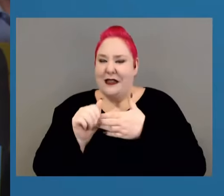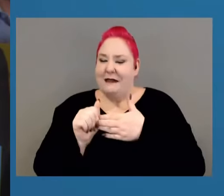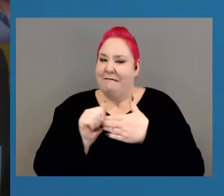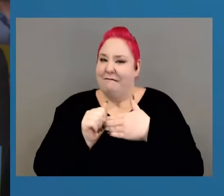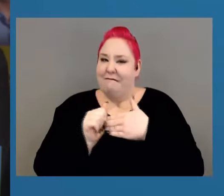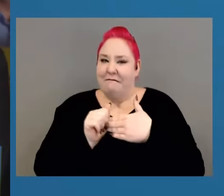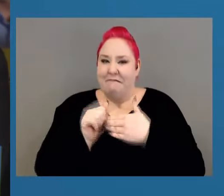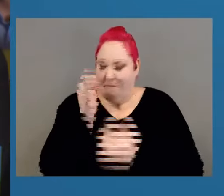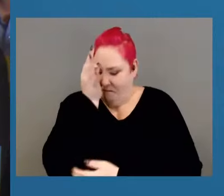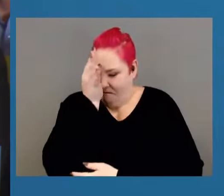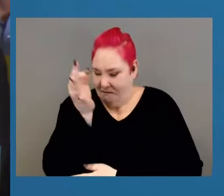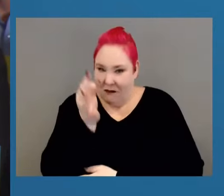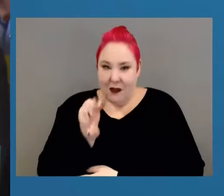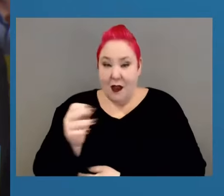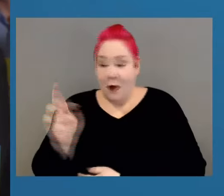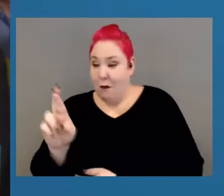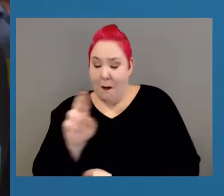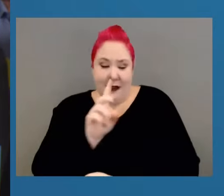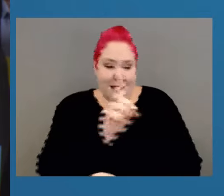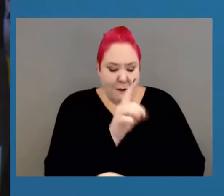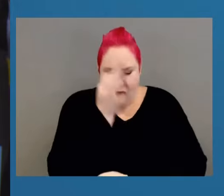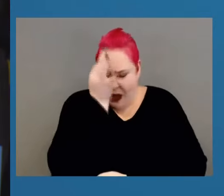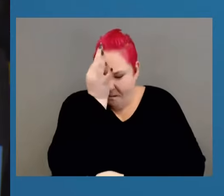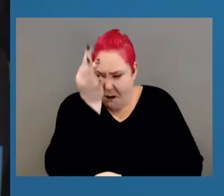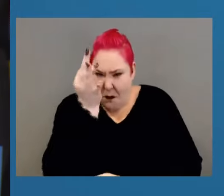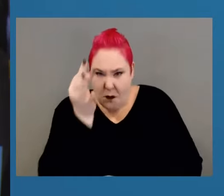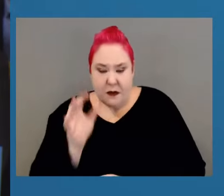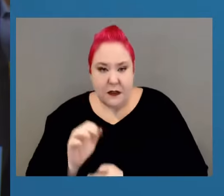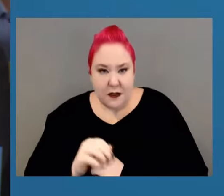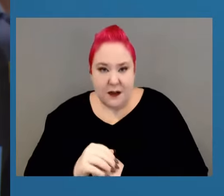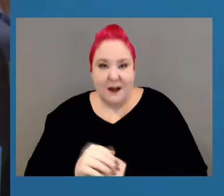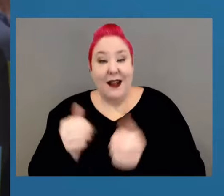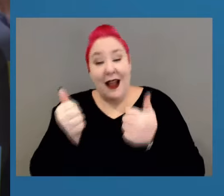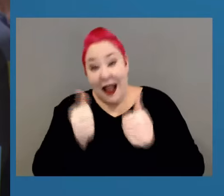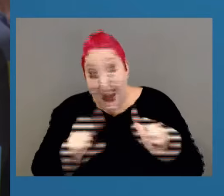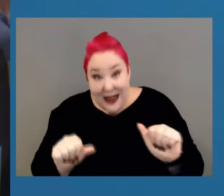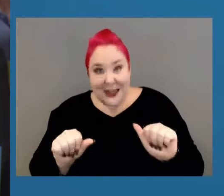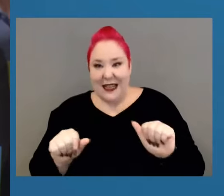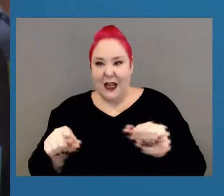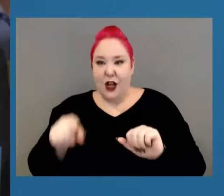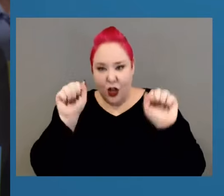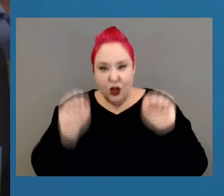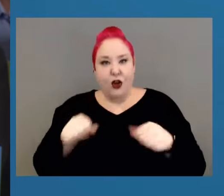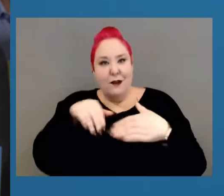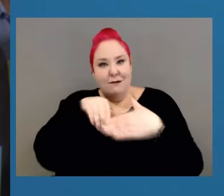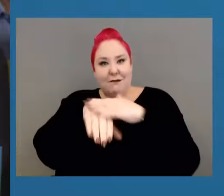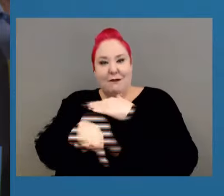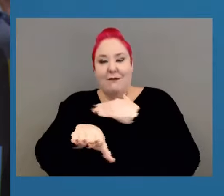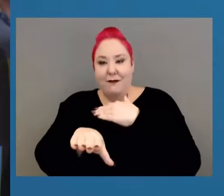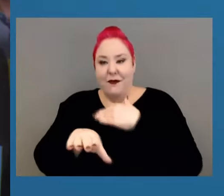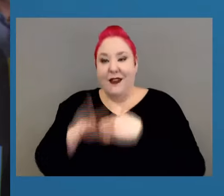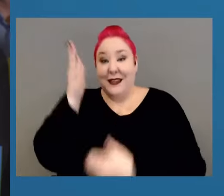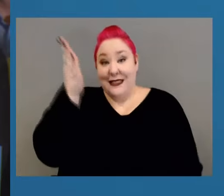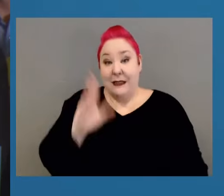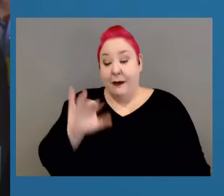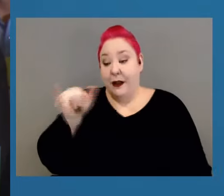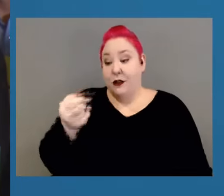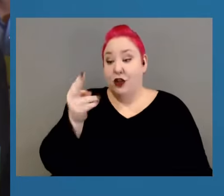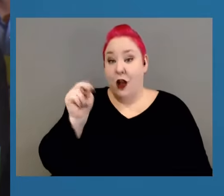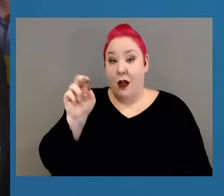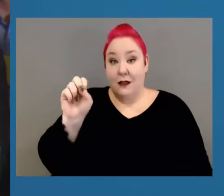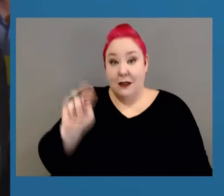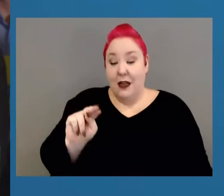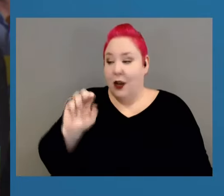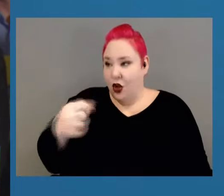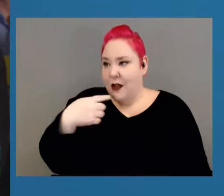between Democrats and Republicans is awfully close. Any one of them or a couple of them could walk into Speaker Johnson's office and say, you know, I